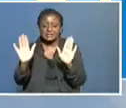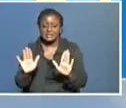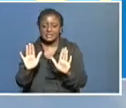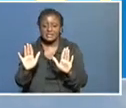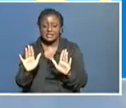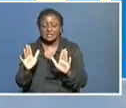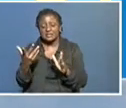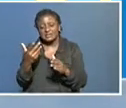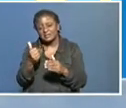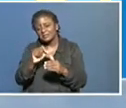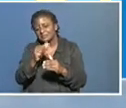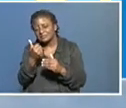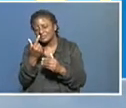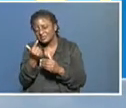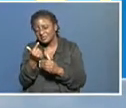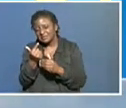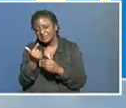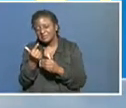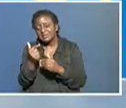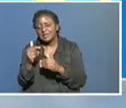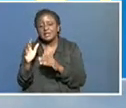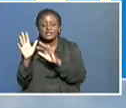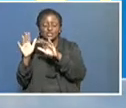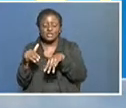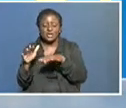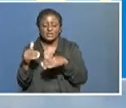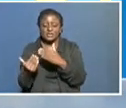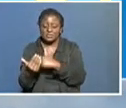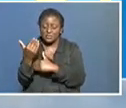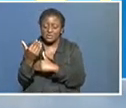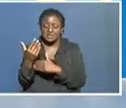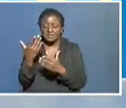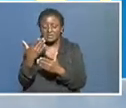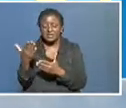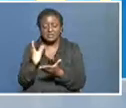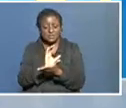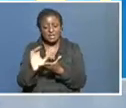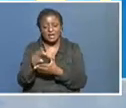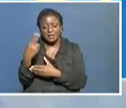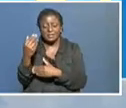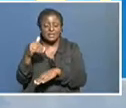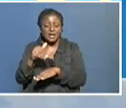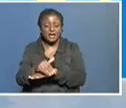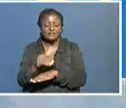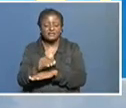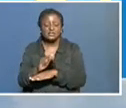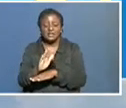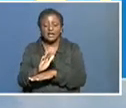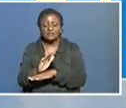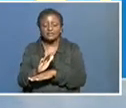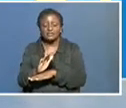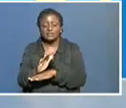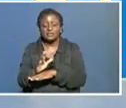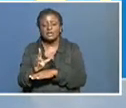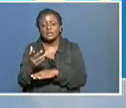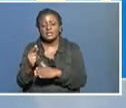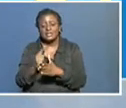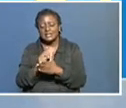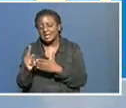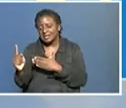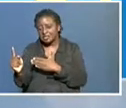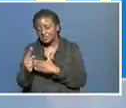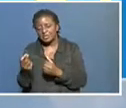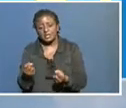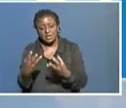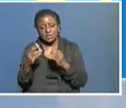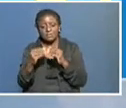some residual showers in the morning and things are clearing out in the afternoon. The opening part of the next week looking pretty nice with a lot more sunshine in our